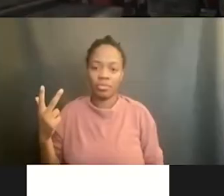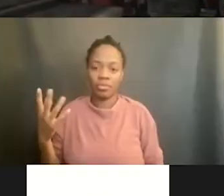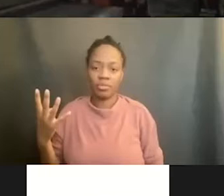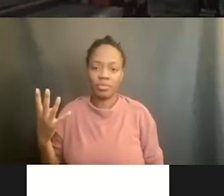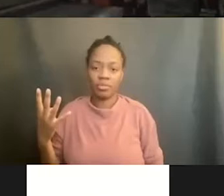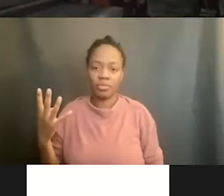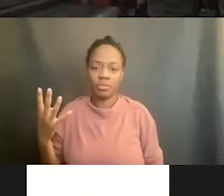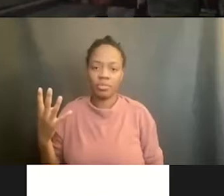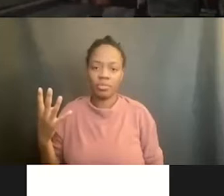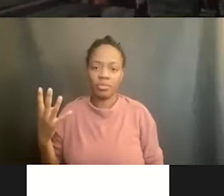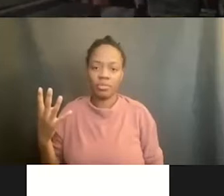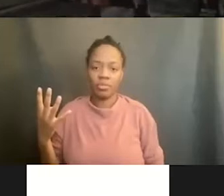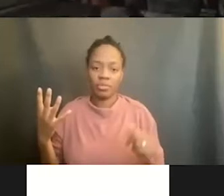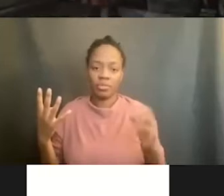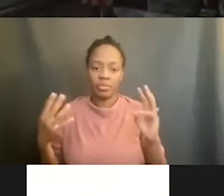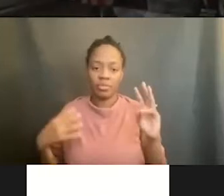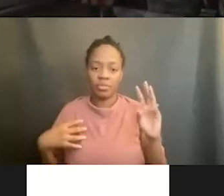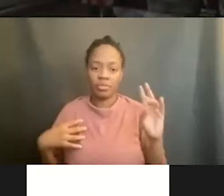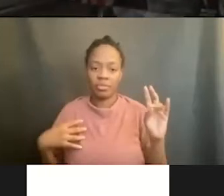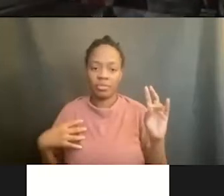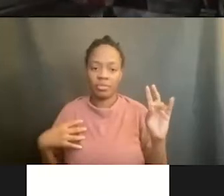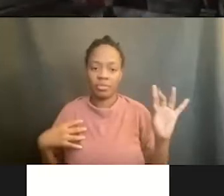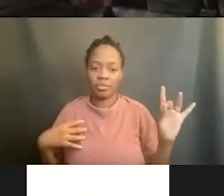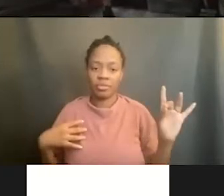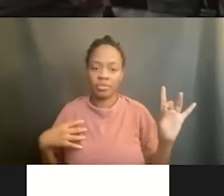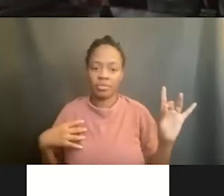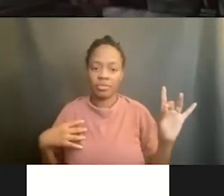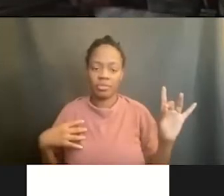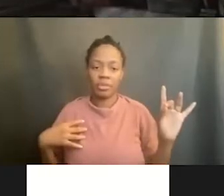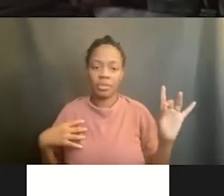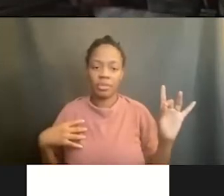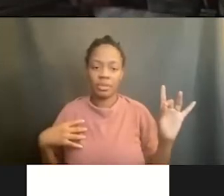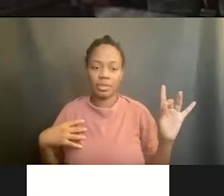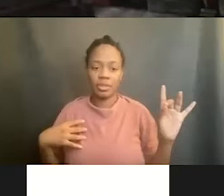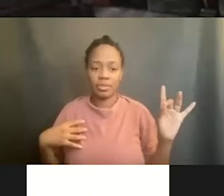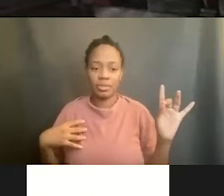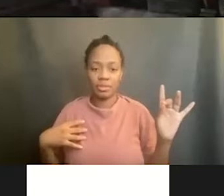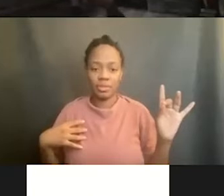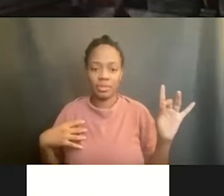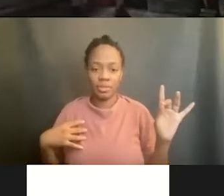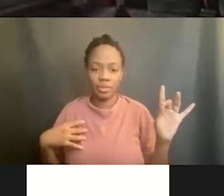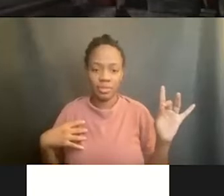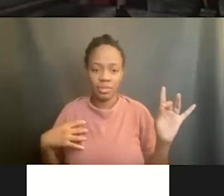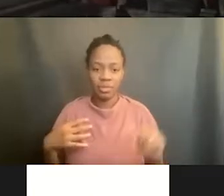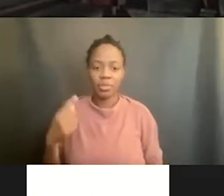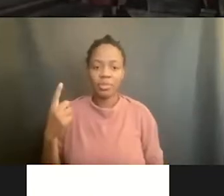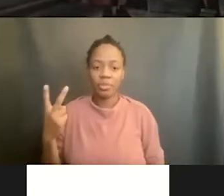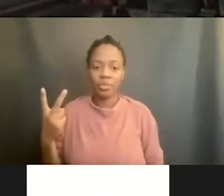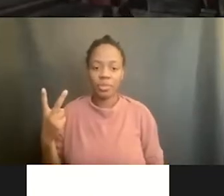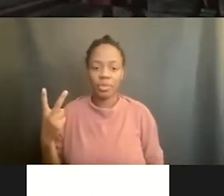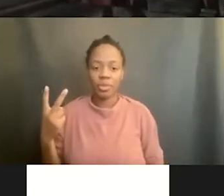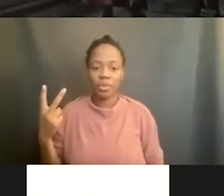tap, 6, 7, 8. So it's 1,